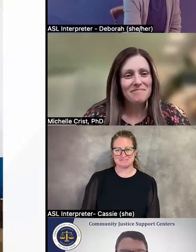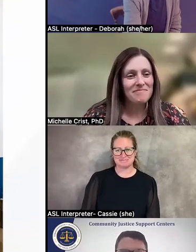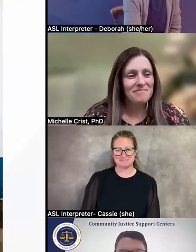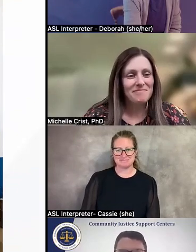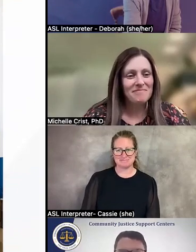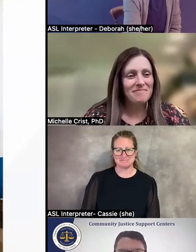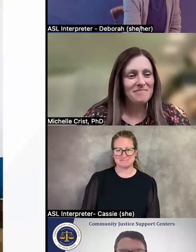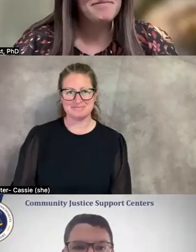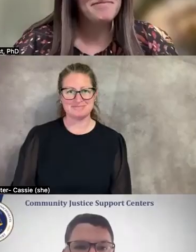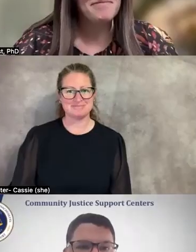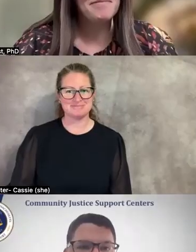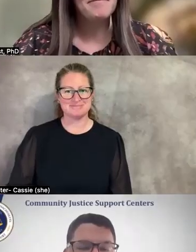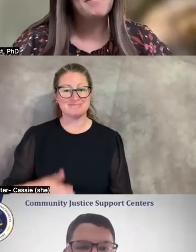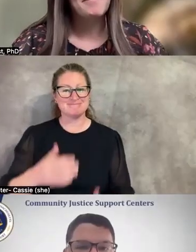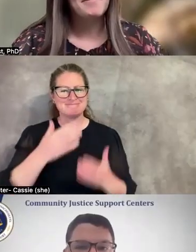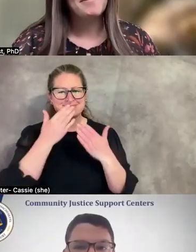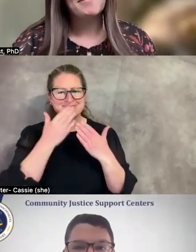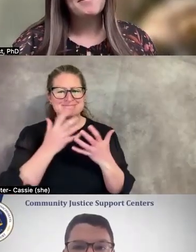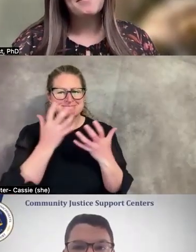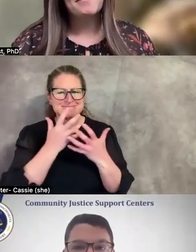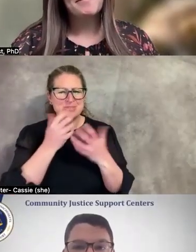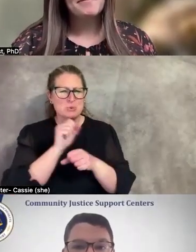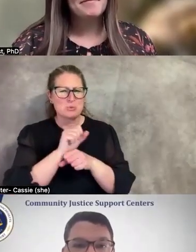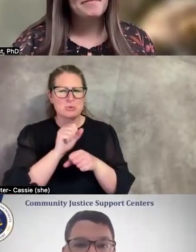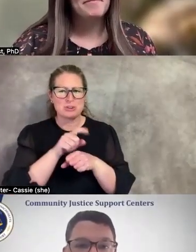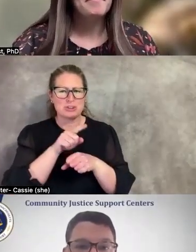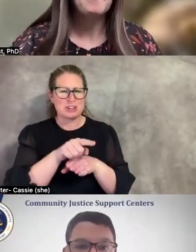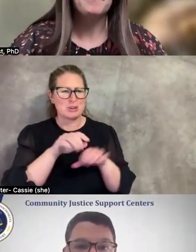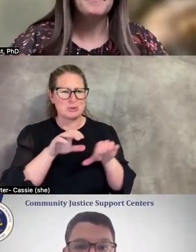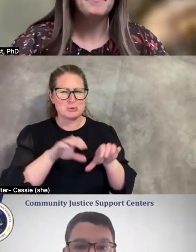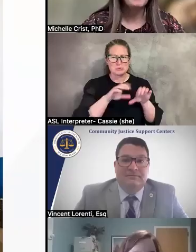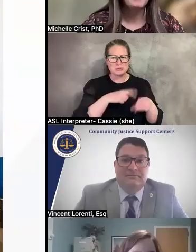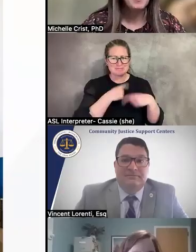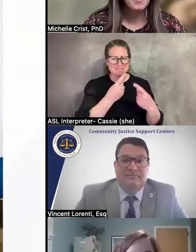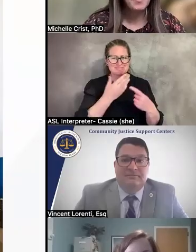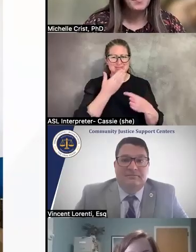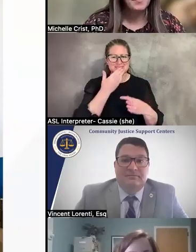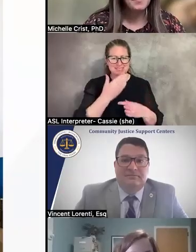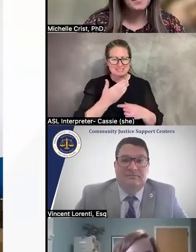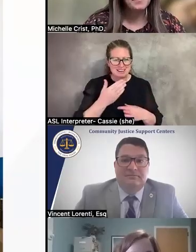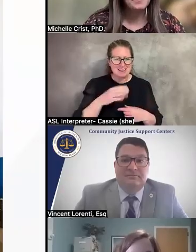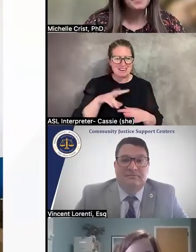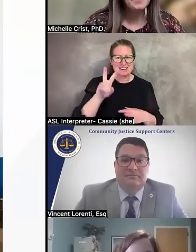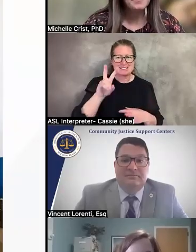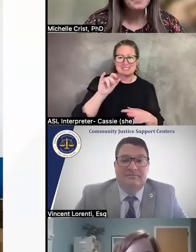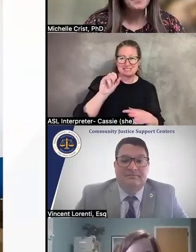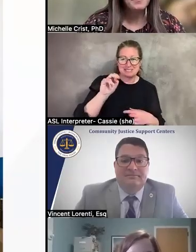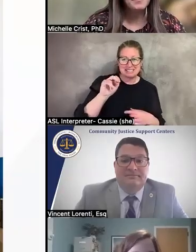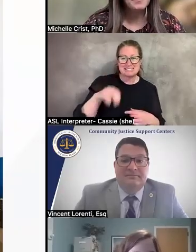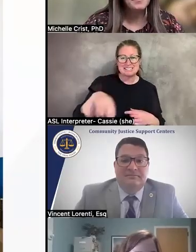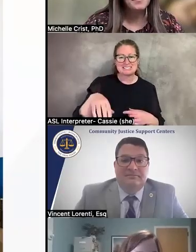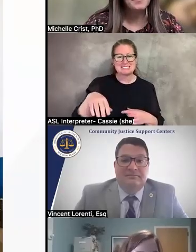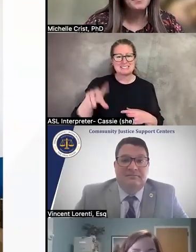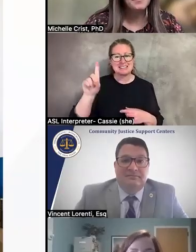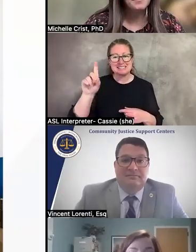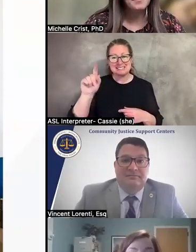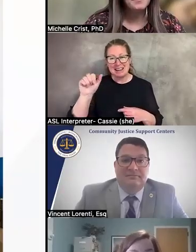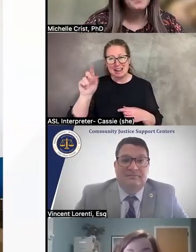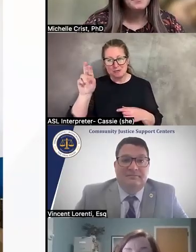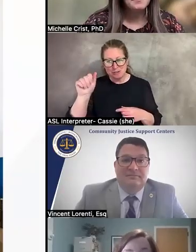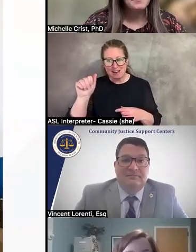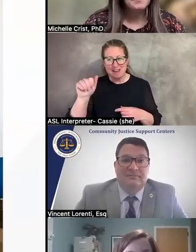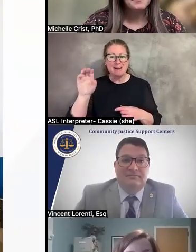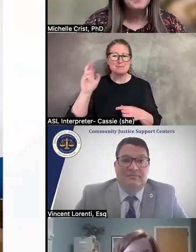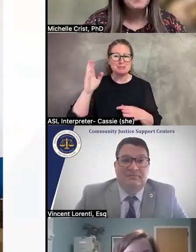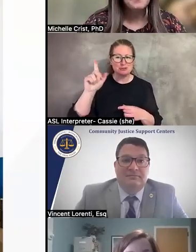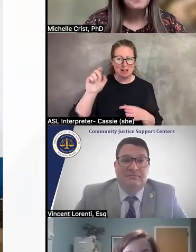Thanks. That's incredible work that you are doing. Thanks to Vin, Dara, and Michelle for this wonderful presentation. So